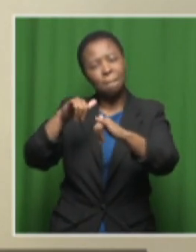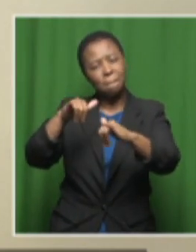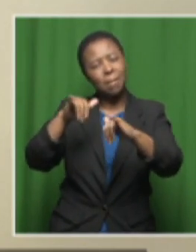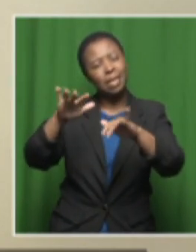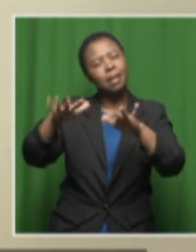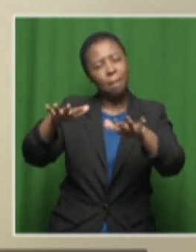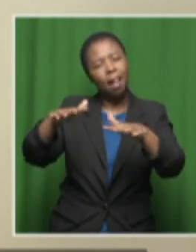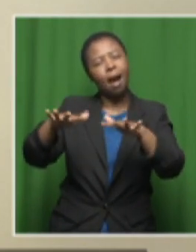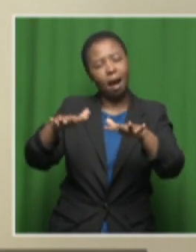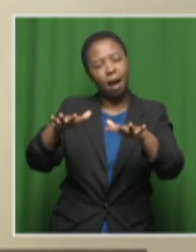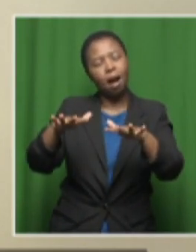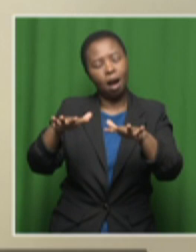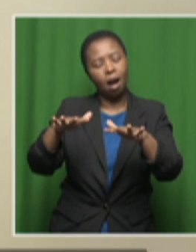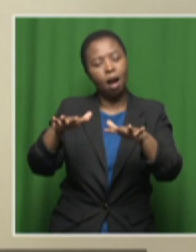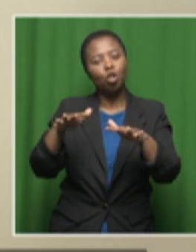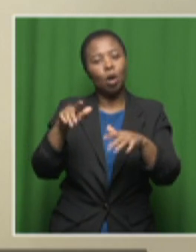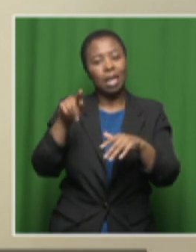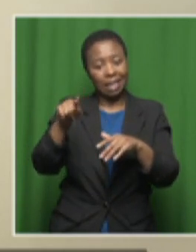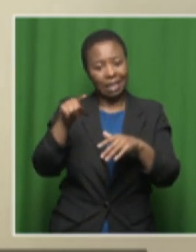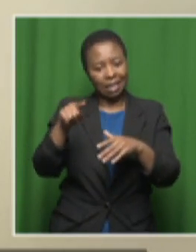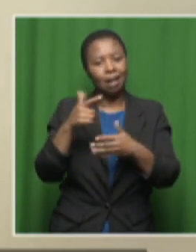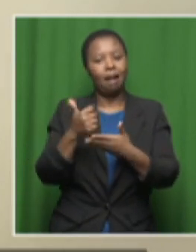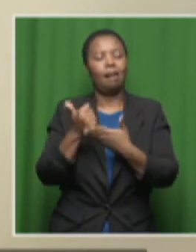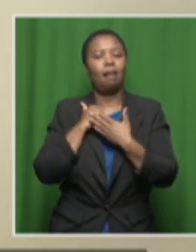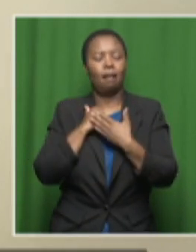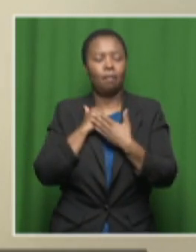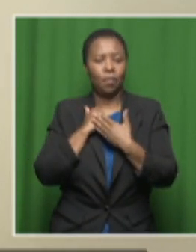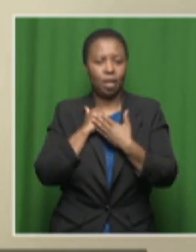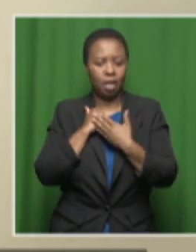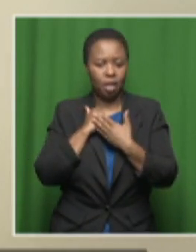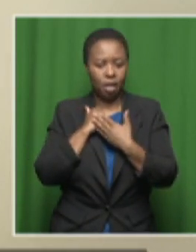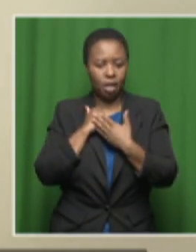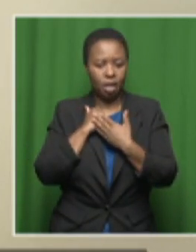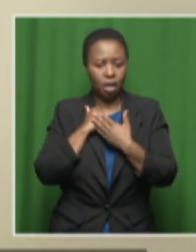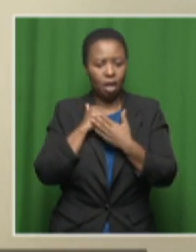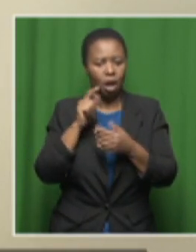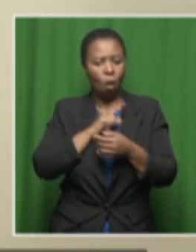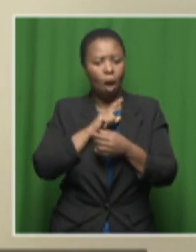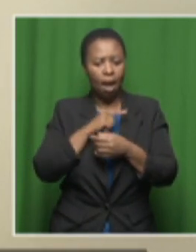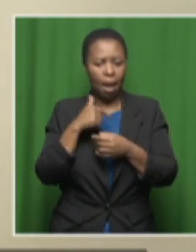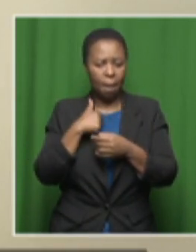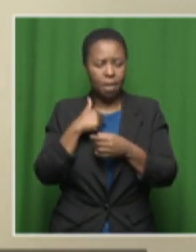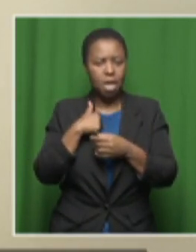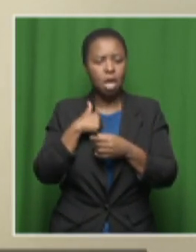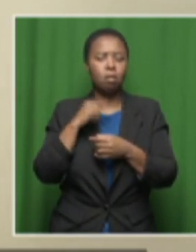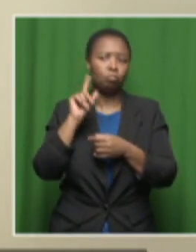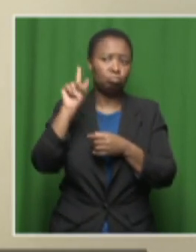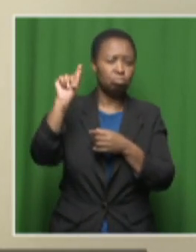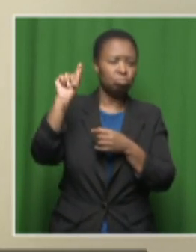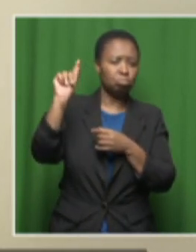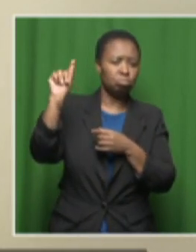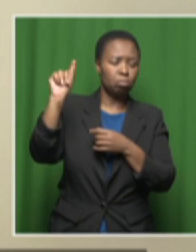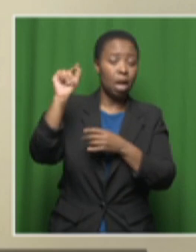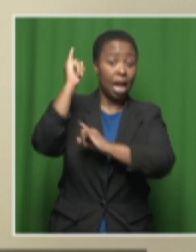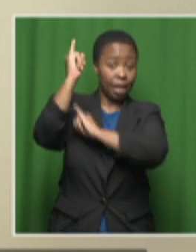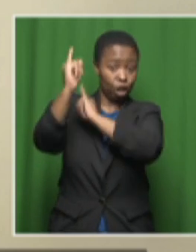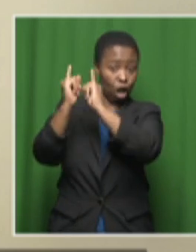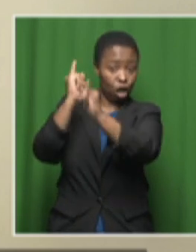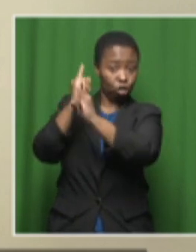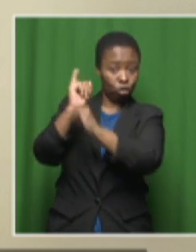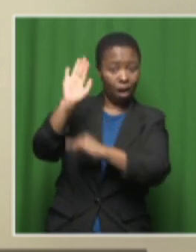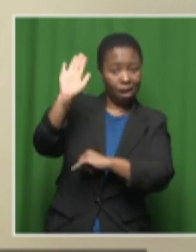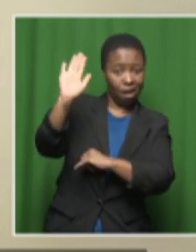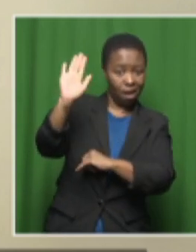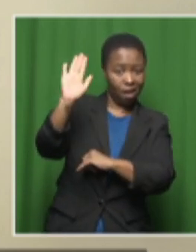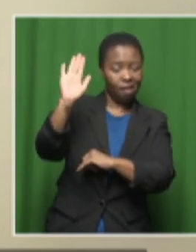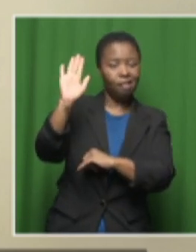me. I have recently been venturing into the international space and